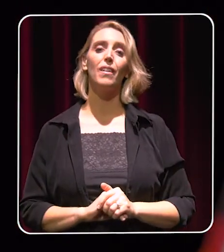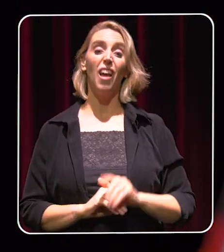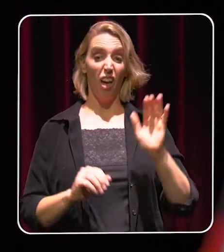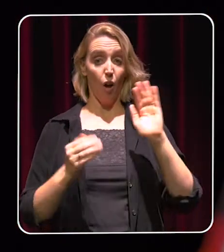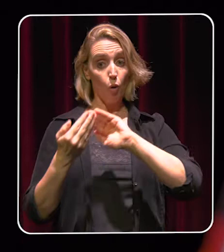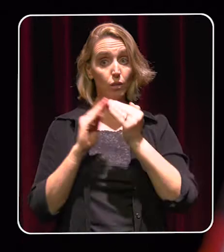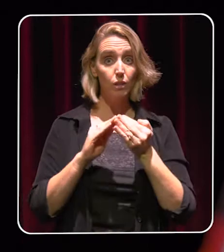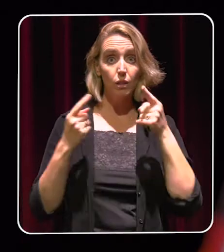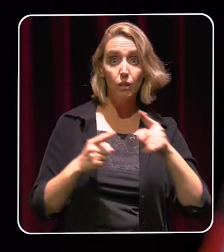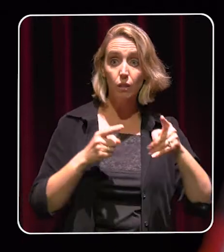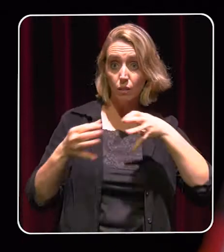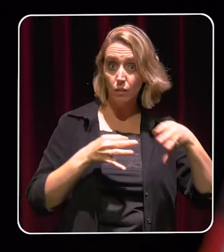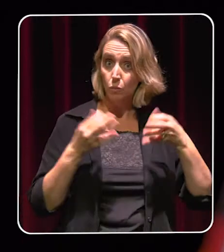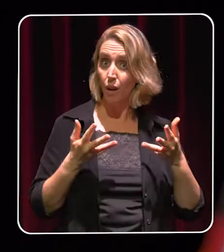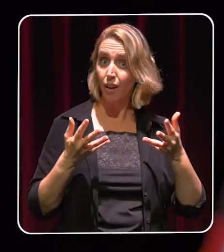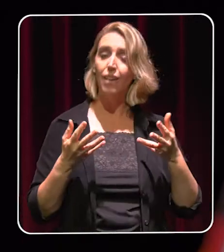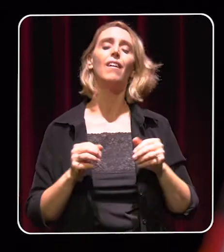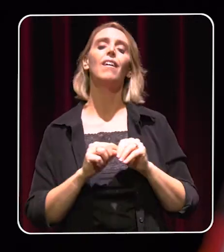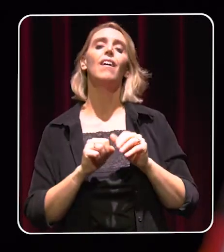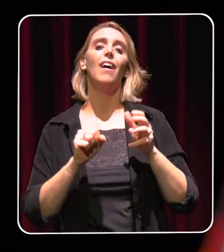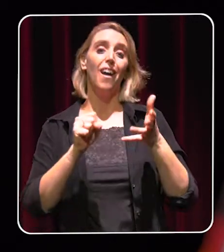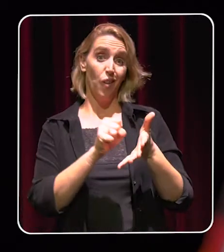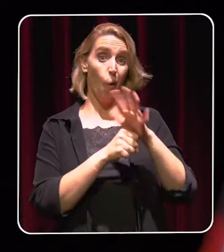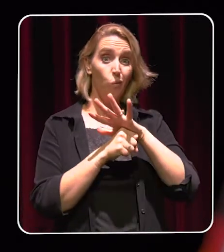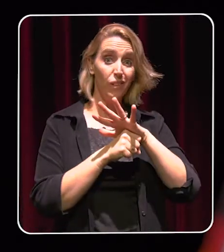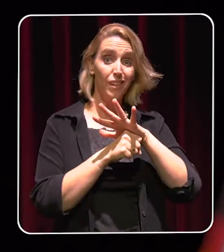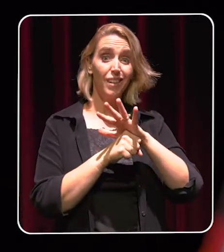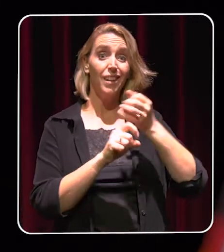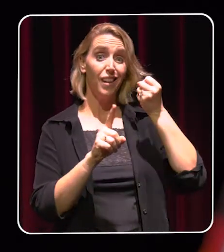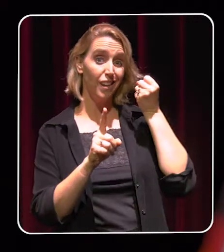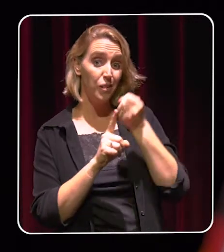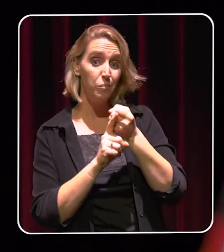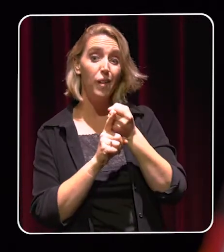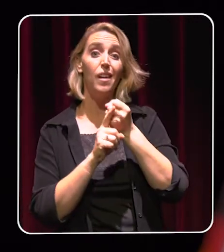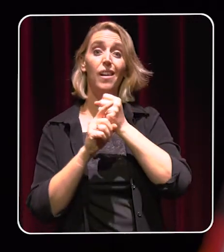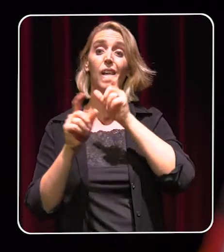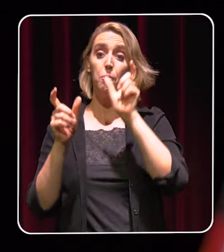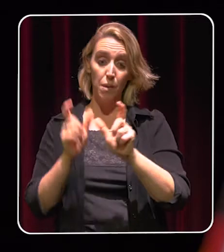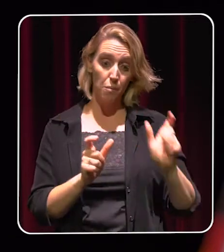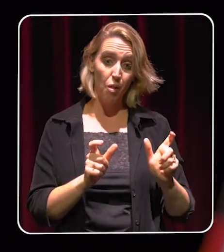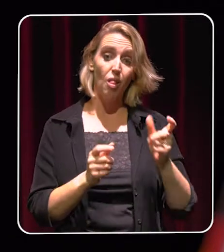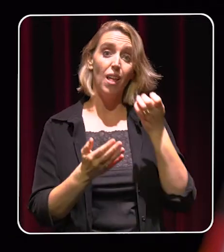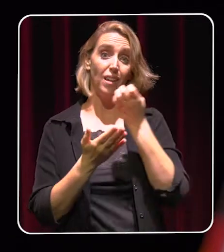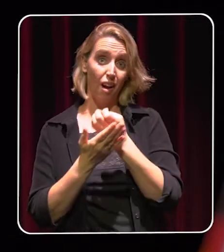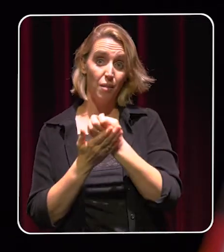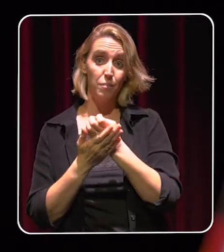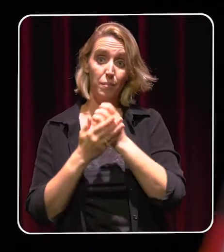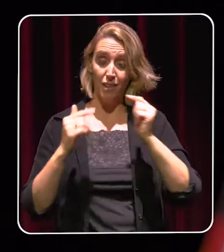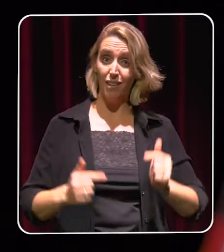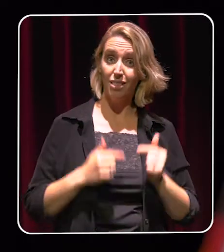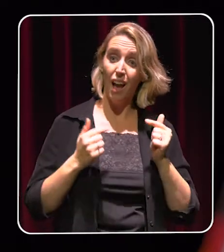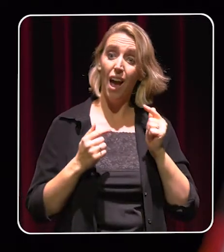city, COVID-19 and its impact on our people, our economy, and our quality of life is, without